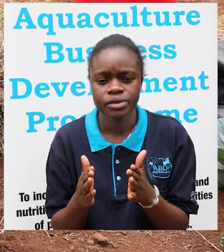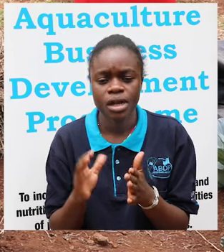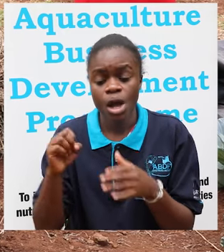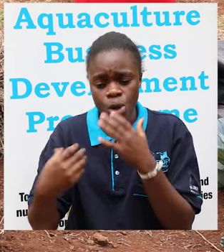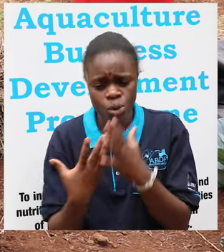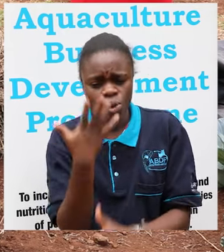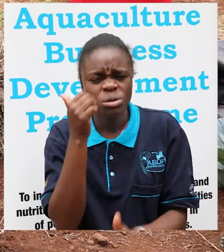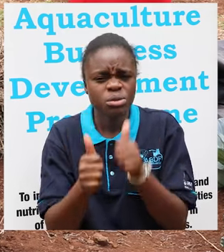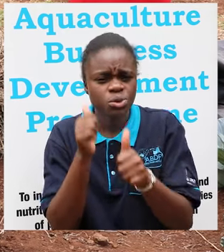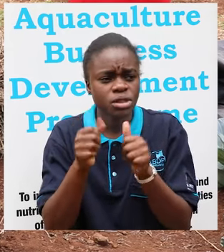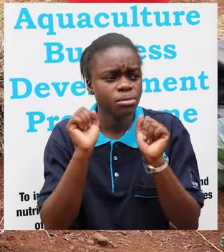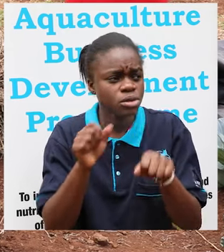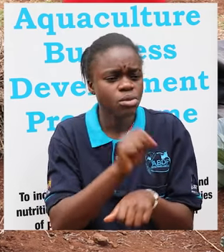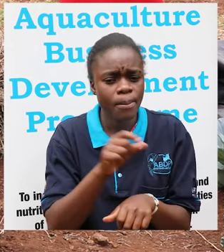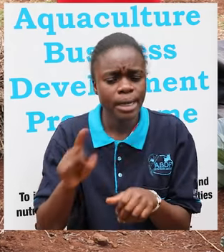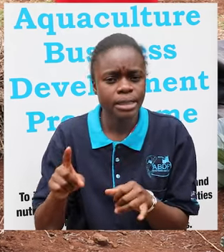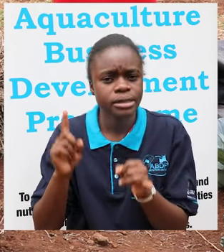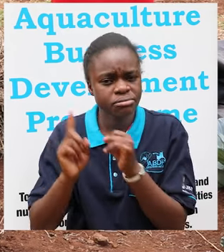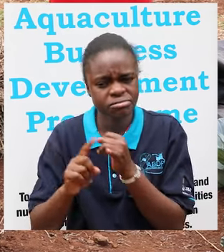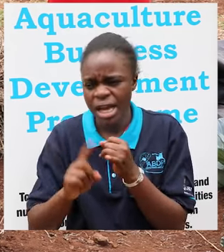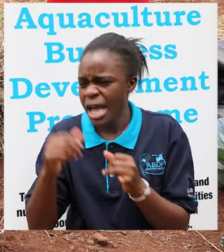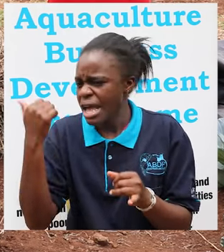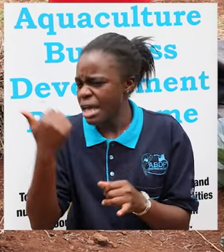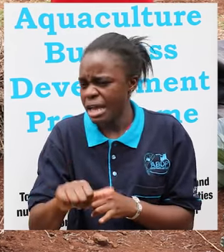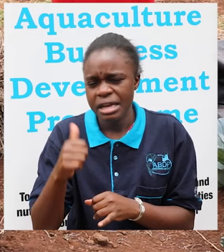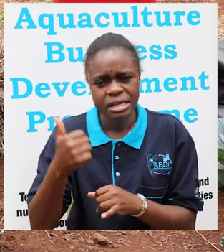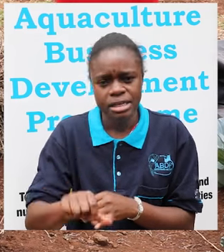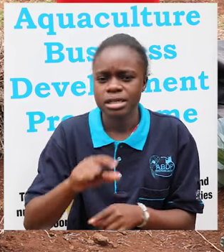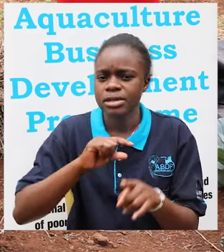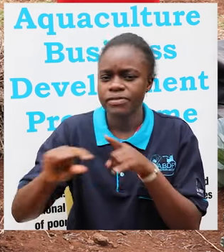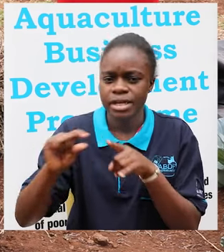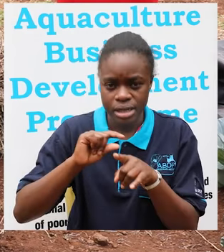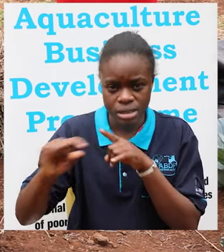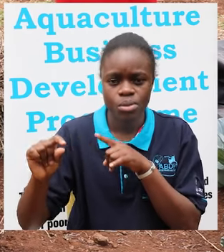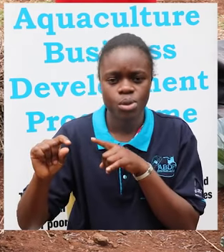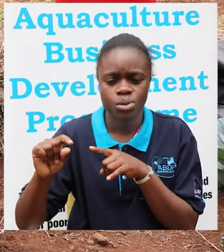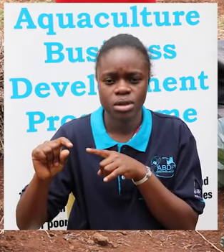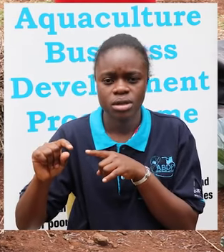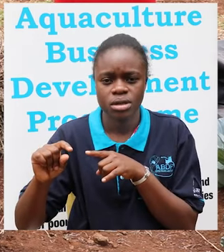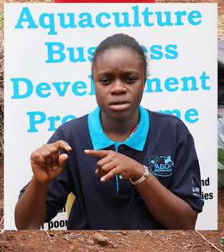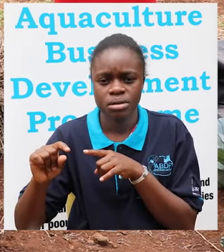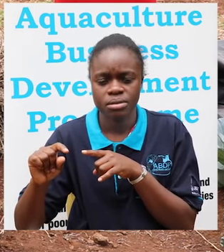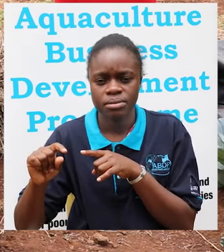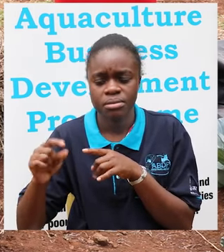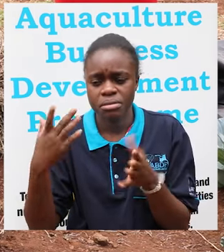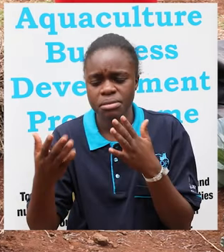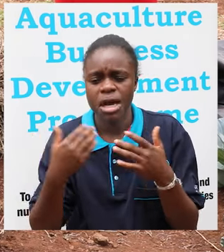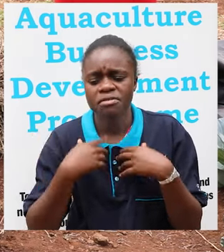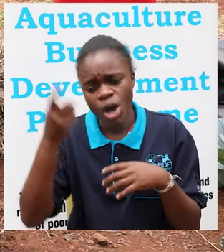garden? You can grow any crop, any vegetable on a moist bed garden, whether exotic or